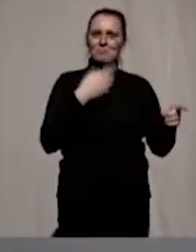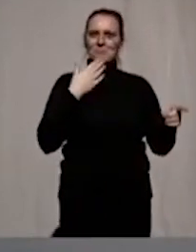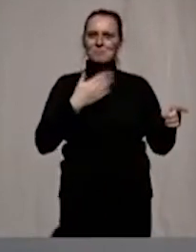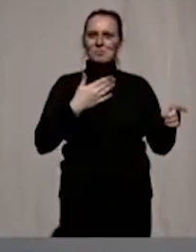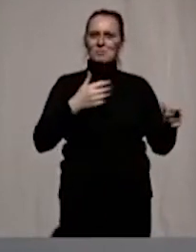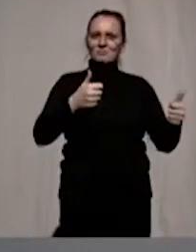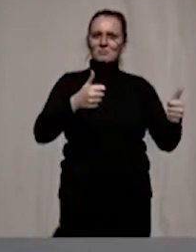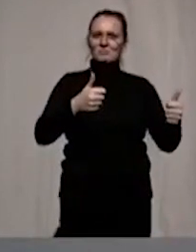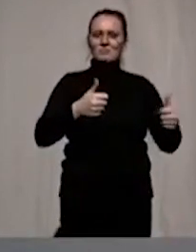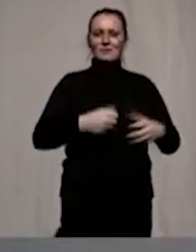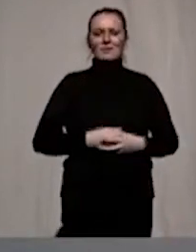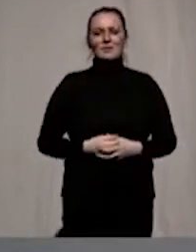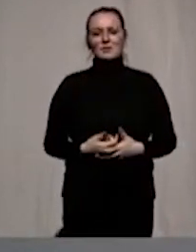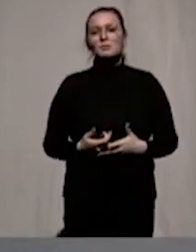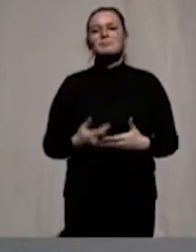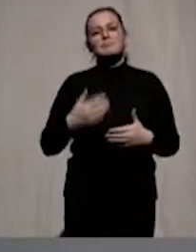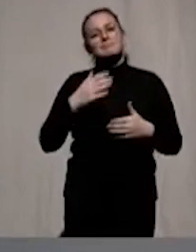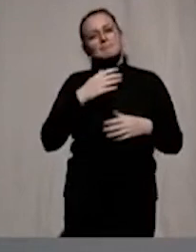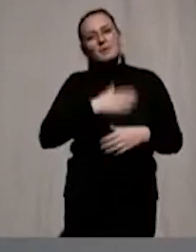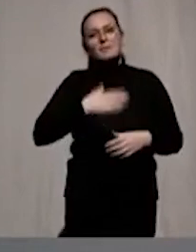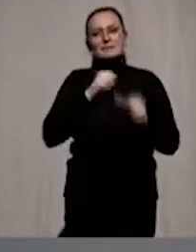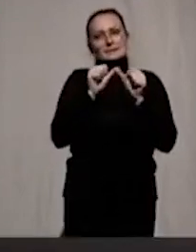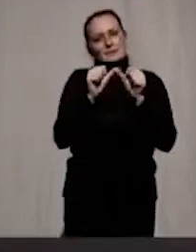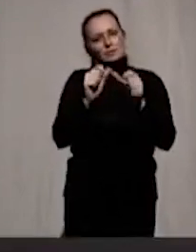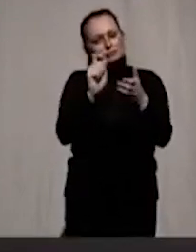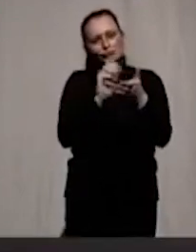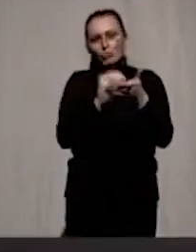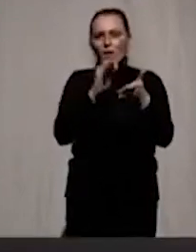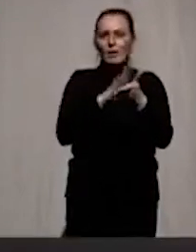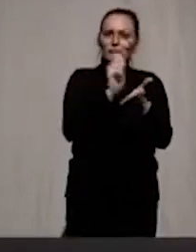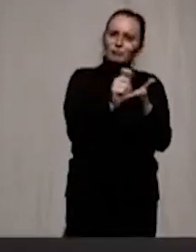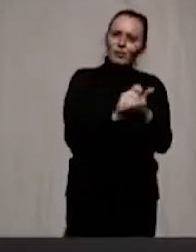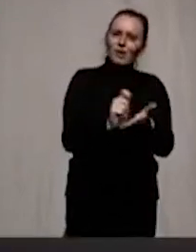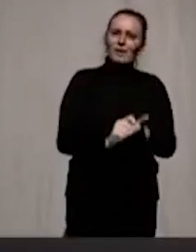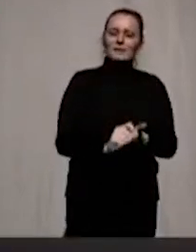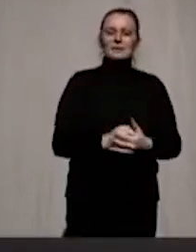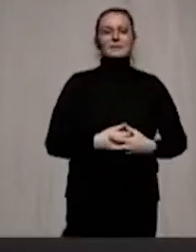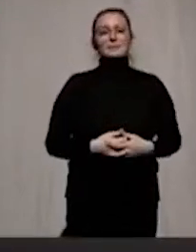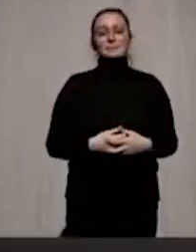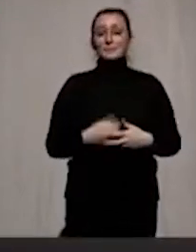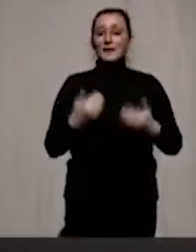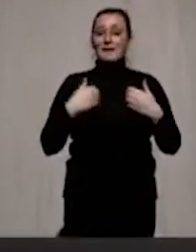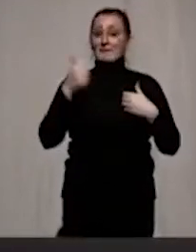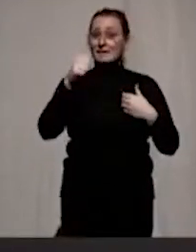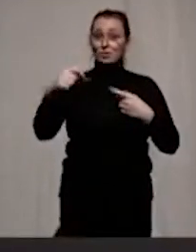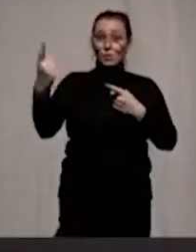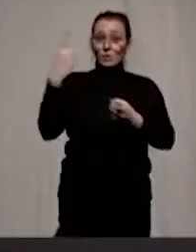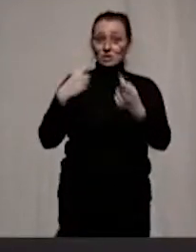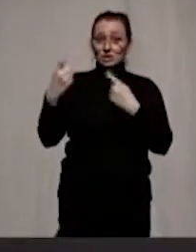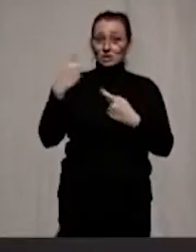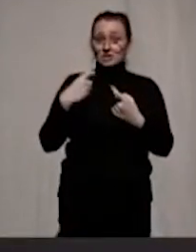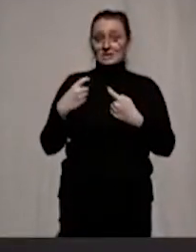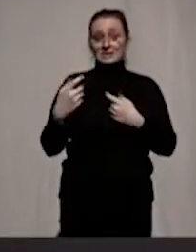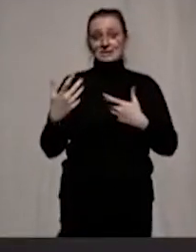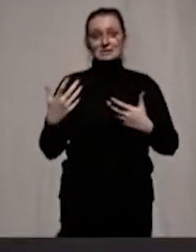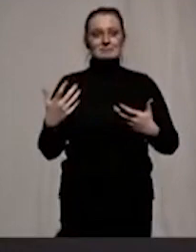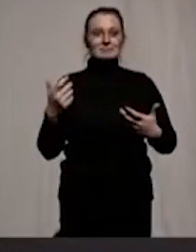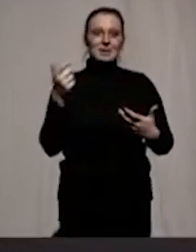I guess, did you guys have any questions for me after this? Is there anything that you would like